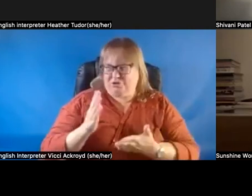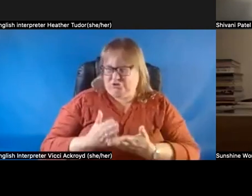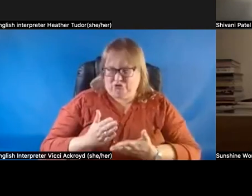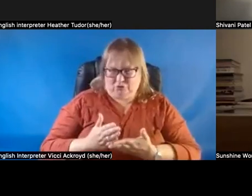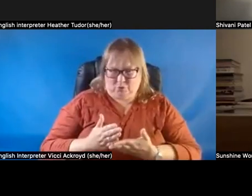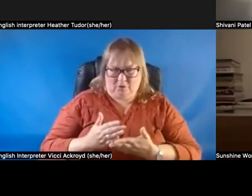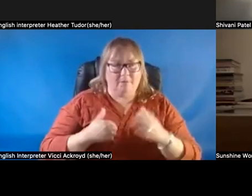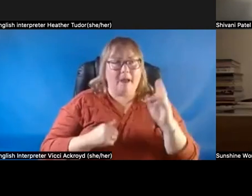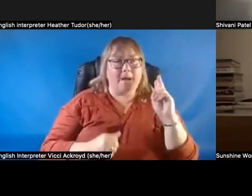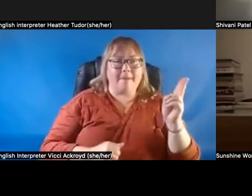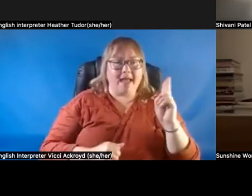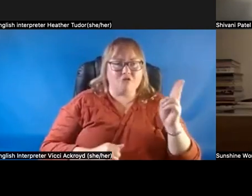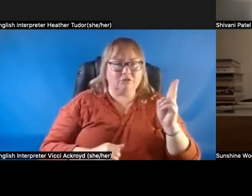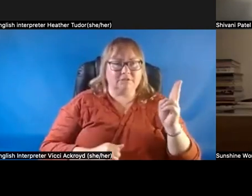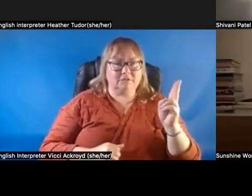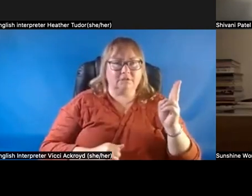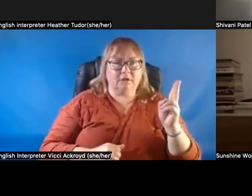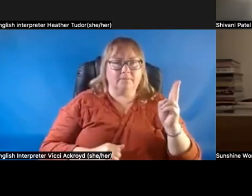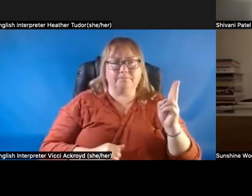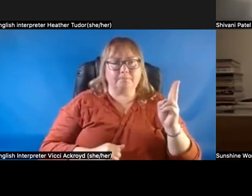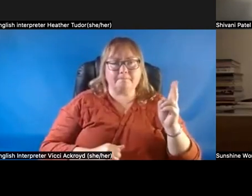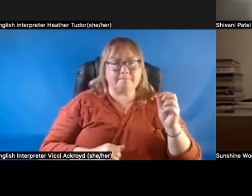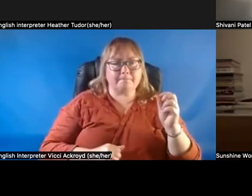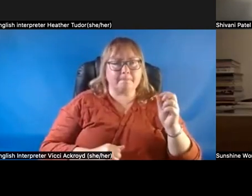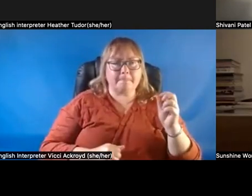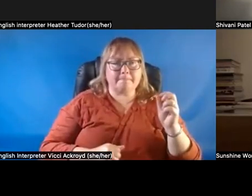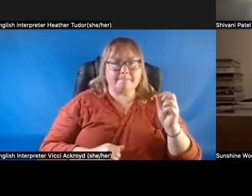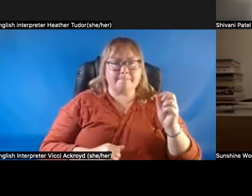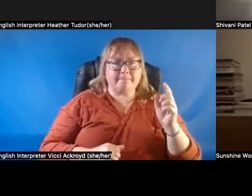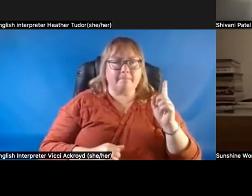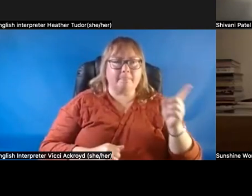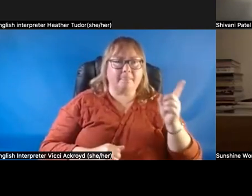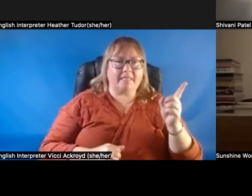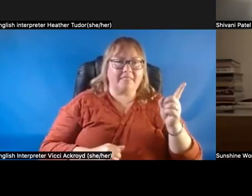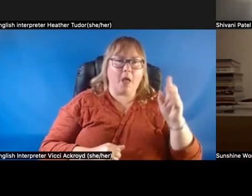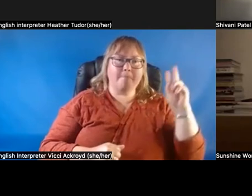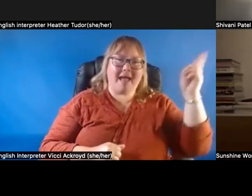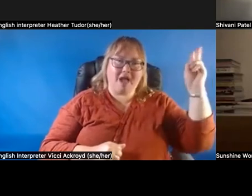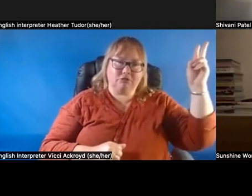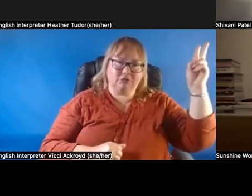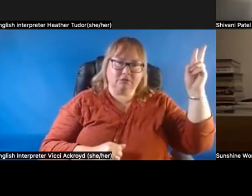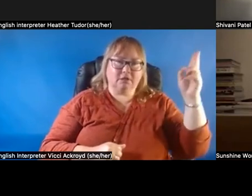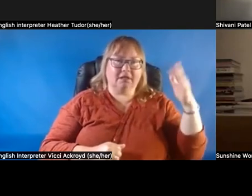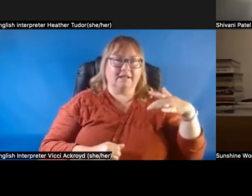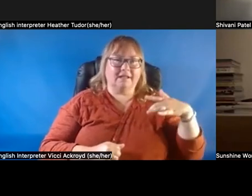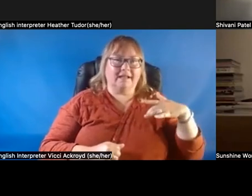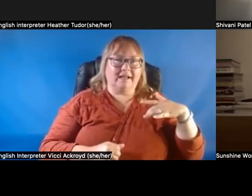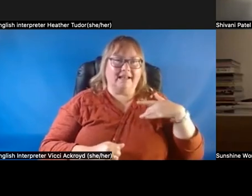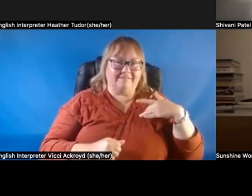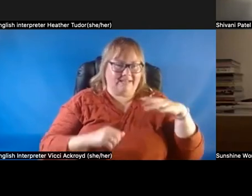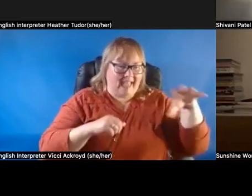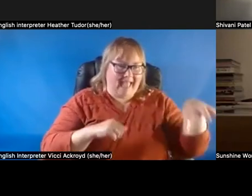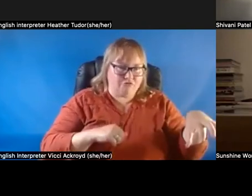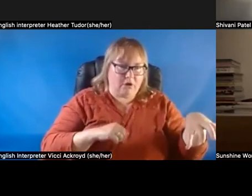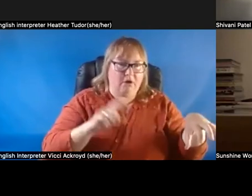parents, they used to like their parents used to live in like certain areas which are designated to